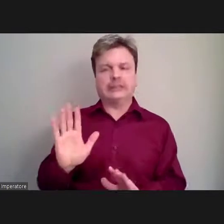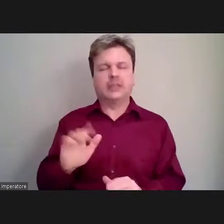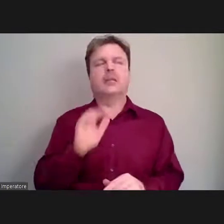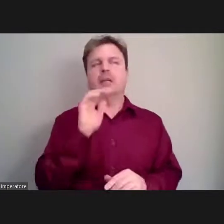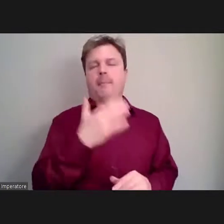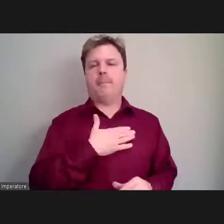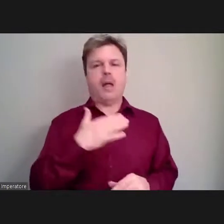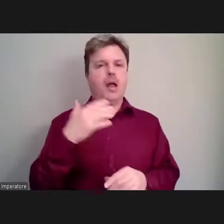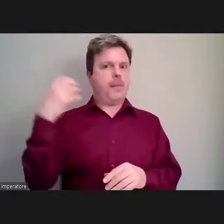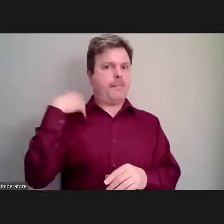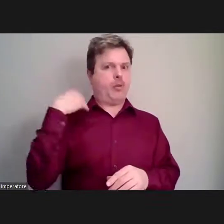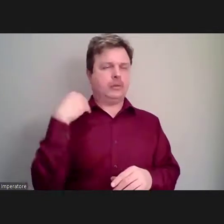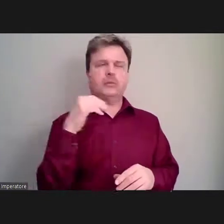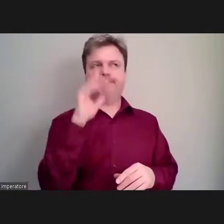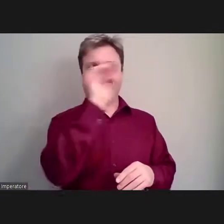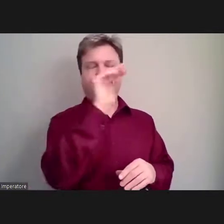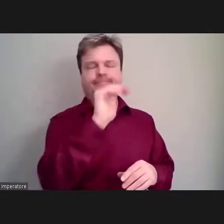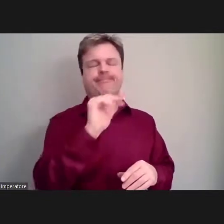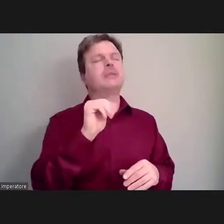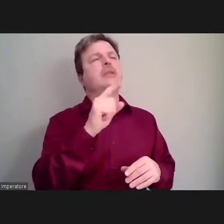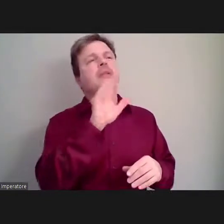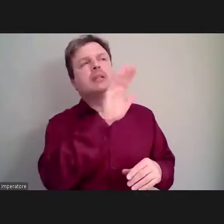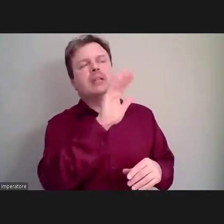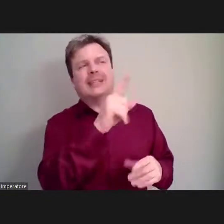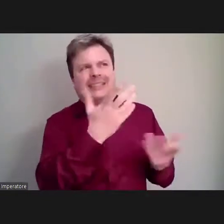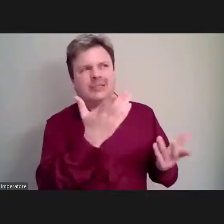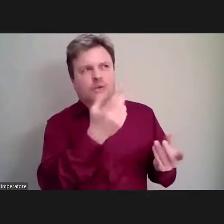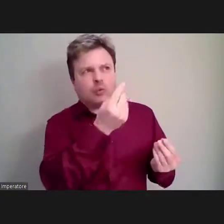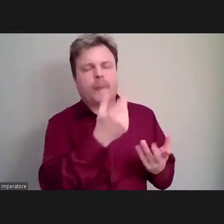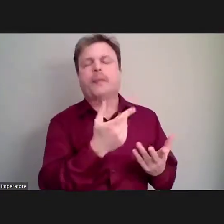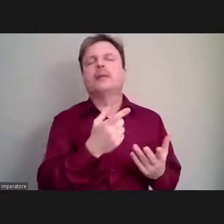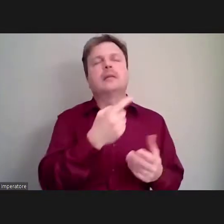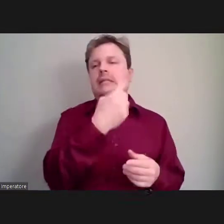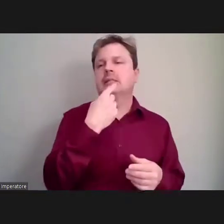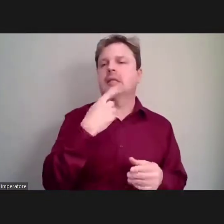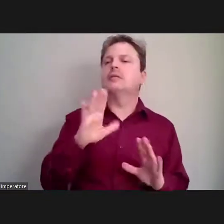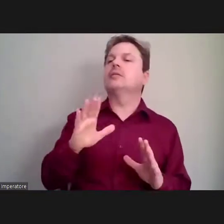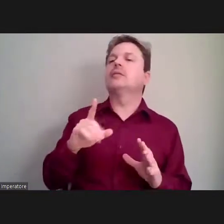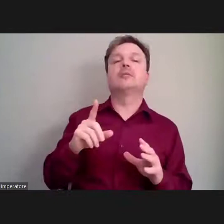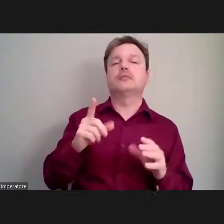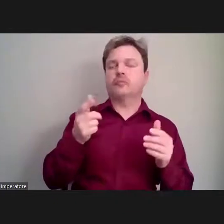try this for an expectation for next week's appointment. Ask him to bring his book.